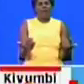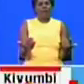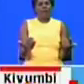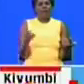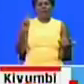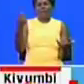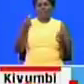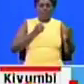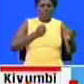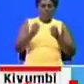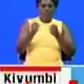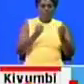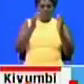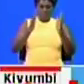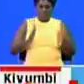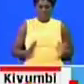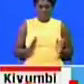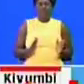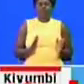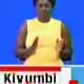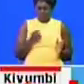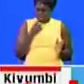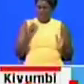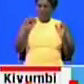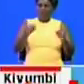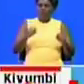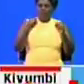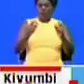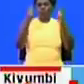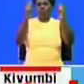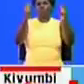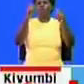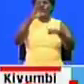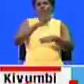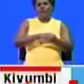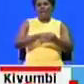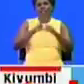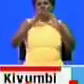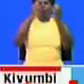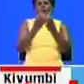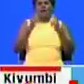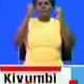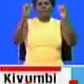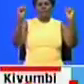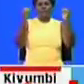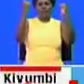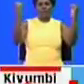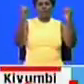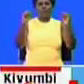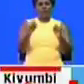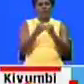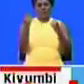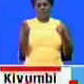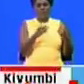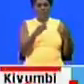And Kenyan boxer Nick Okoth says he has the potential to bring home a medal in this year's World Championships that are scheduled for August